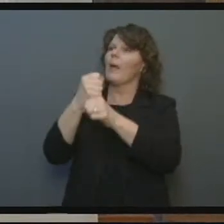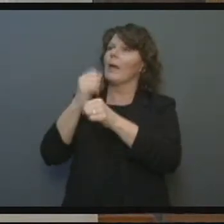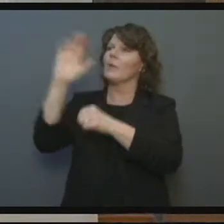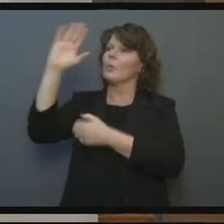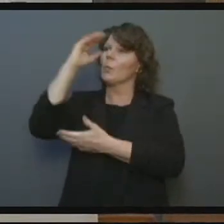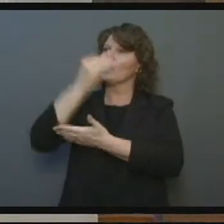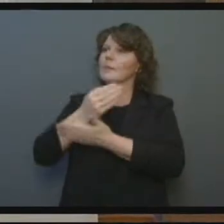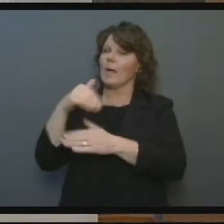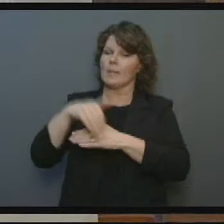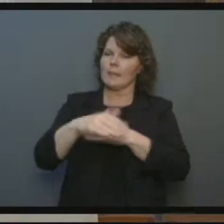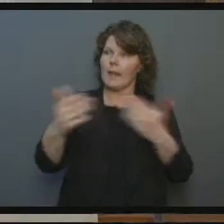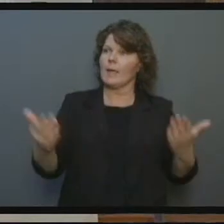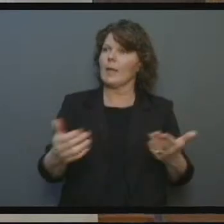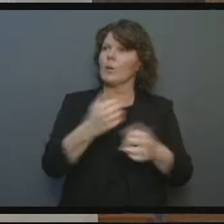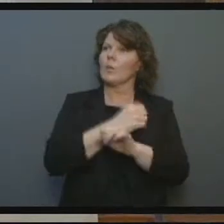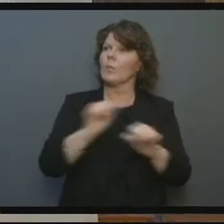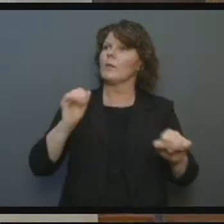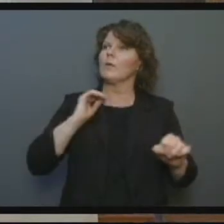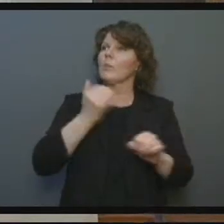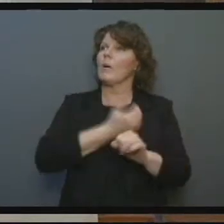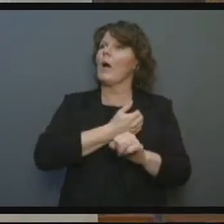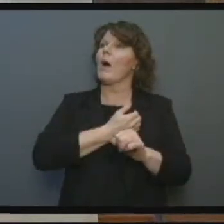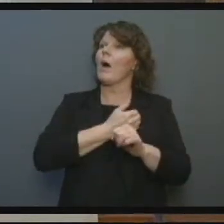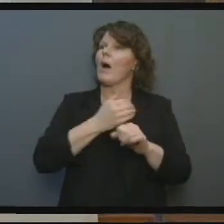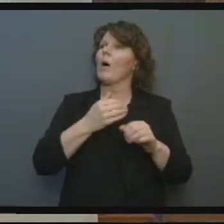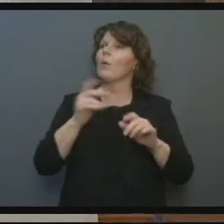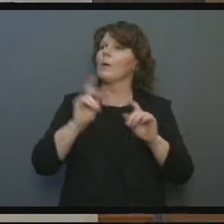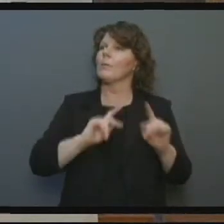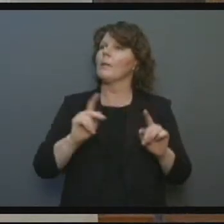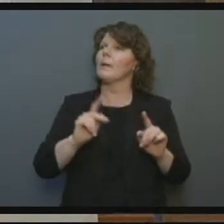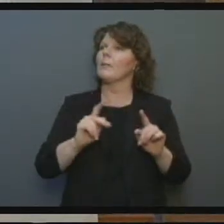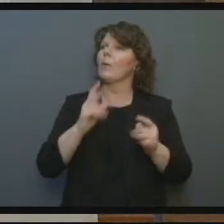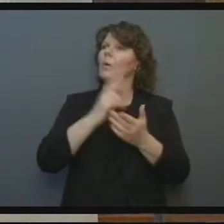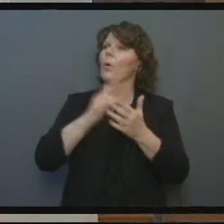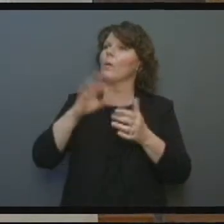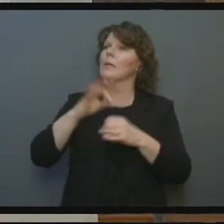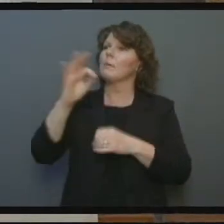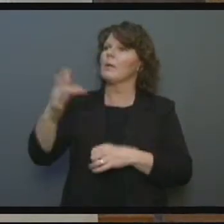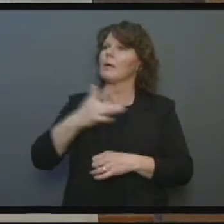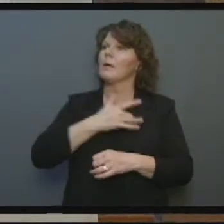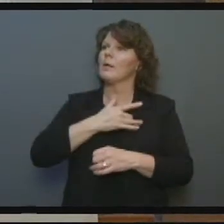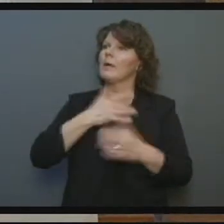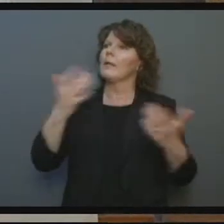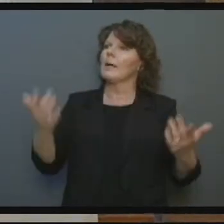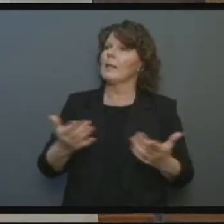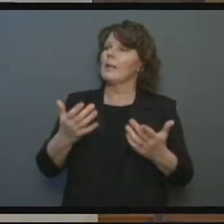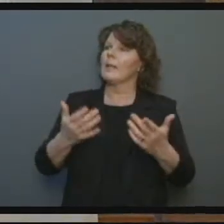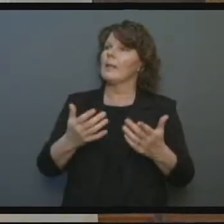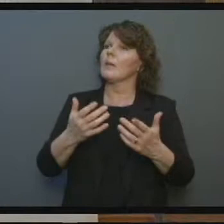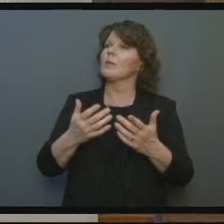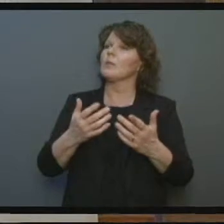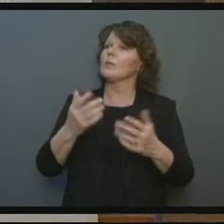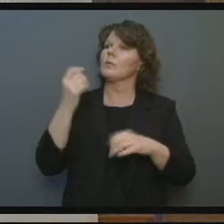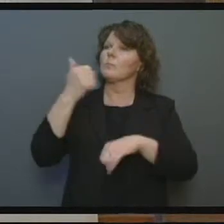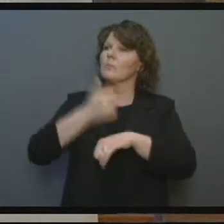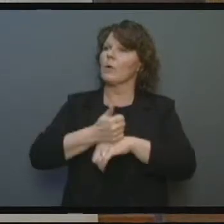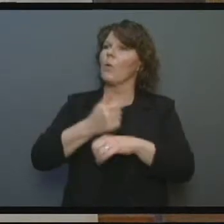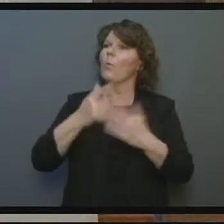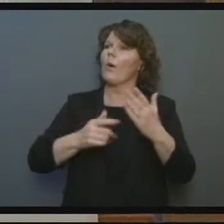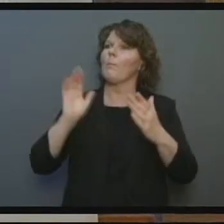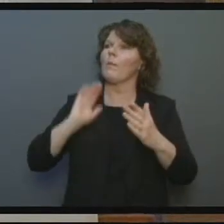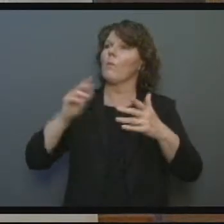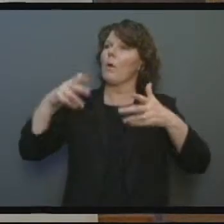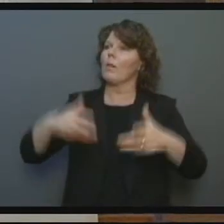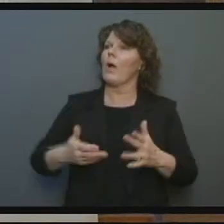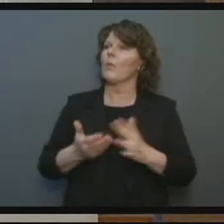your Son to redeem our creation, and that the Holy Spirit has now come to restore what was once lost through our sin. Praise be to